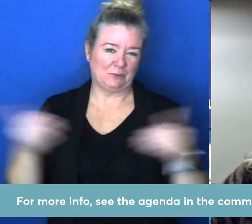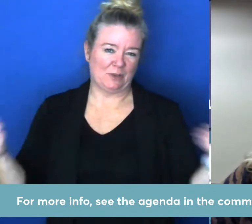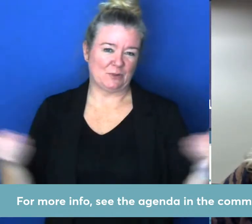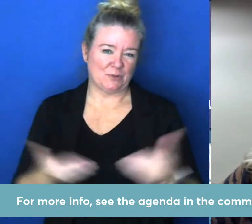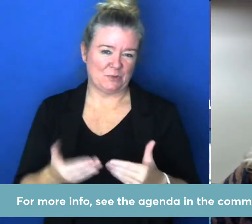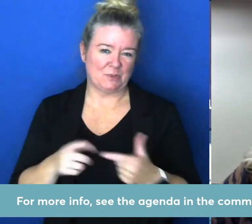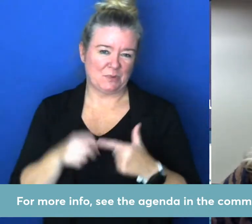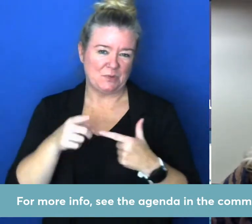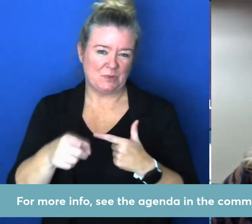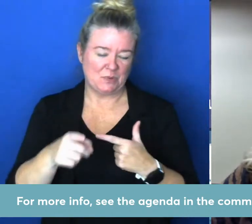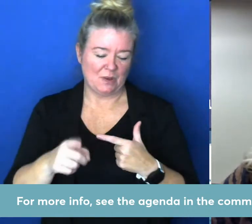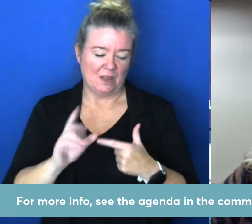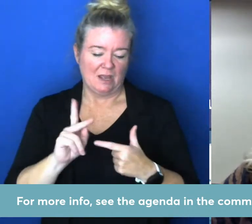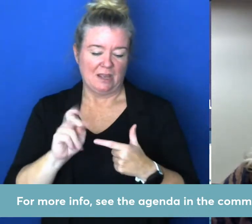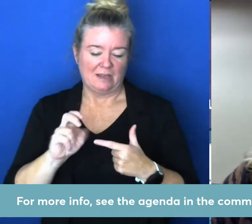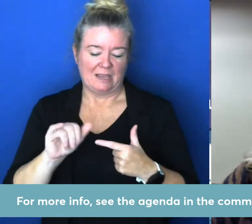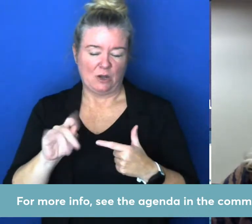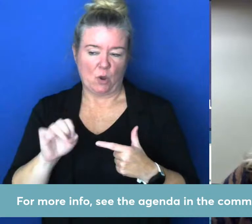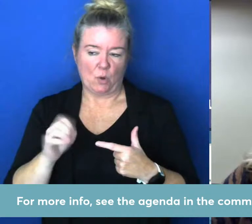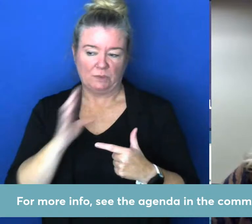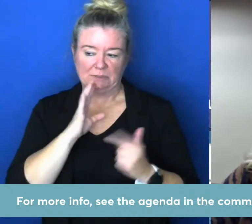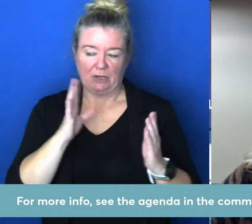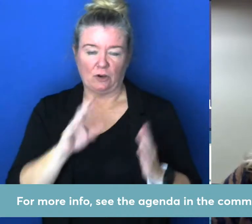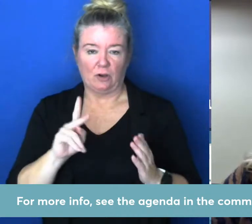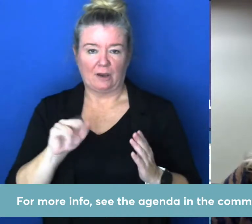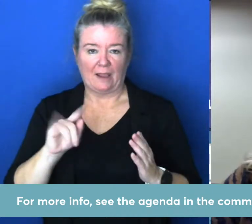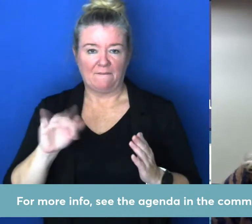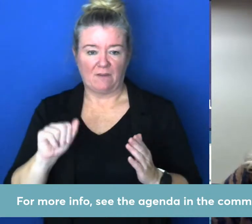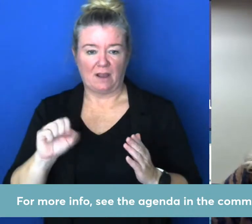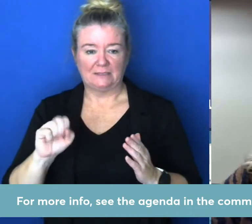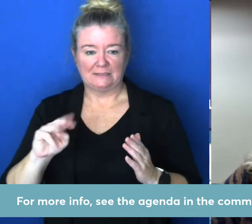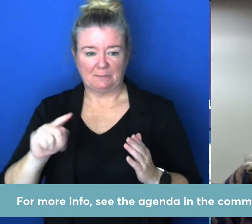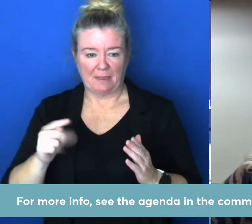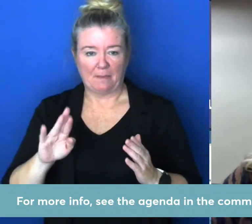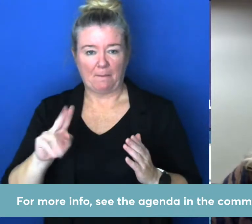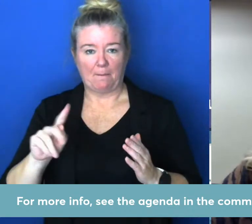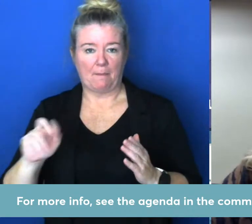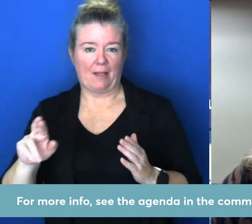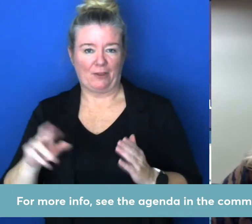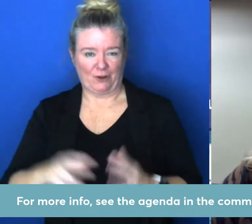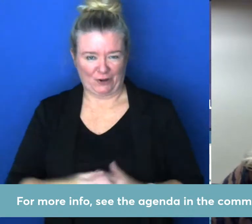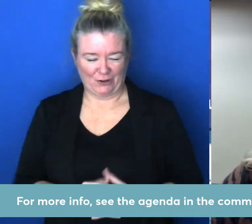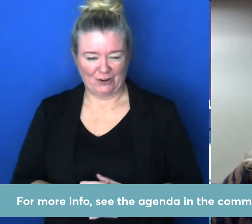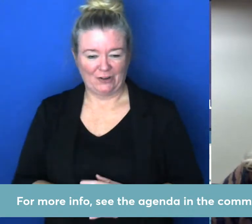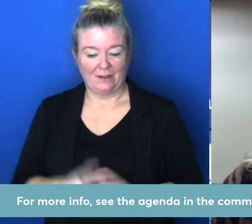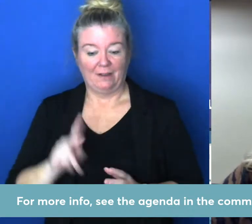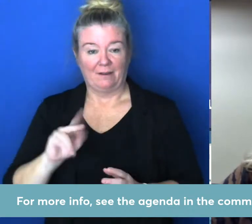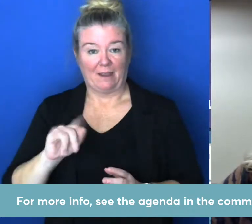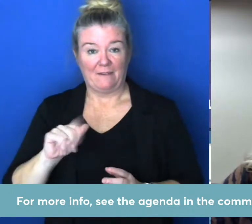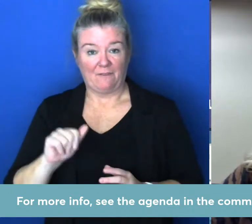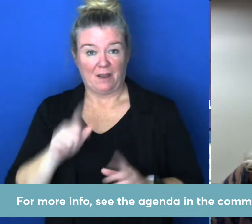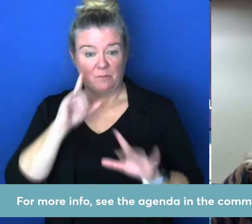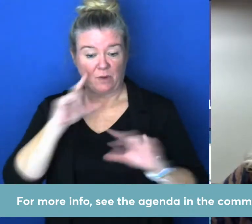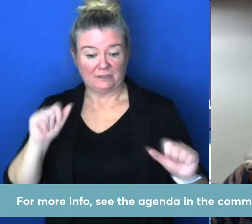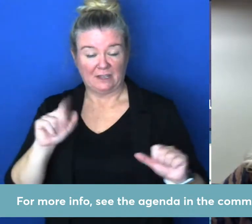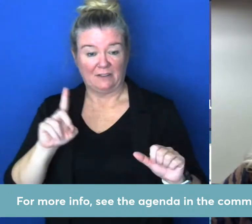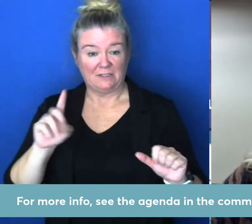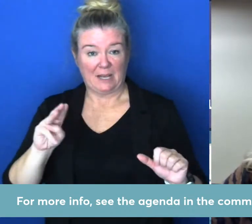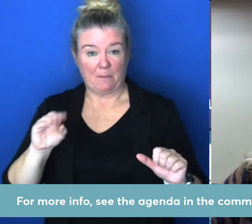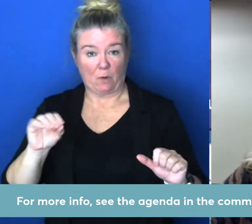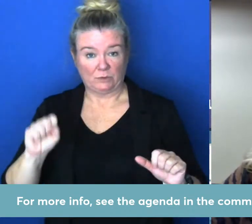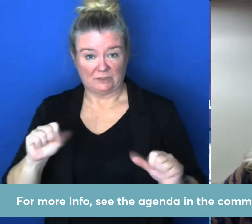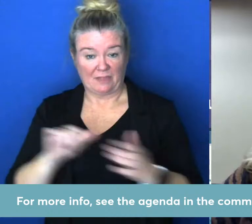introduce to you our keynote speaker, Taifa Smith Butler. Taifa is president of DEMOS,